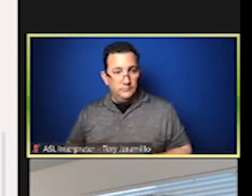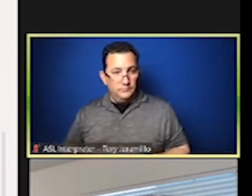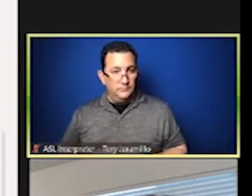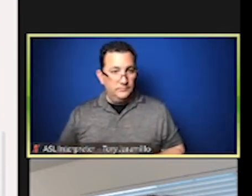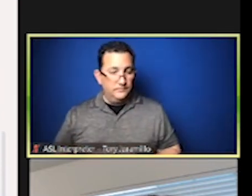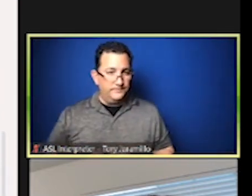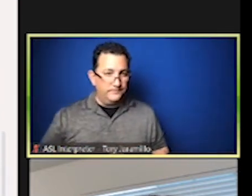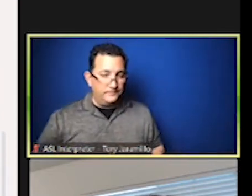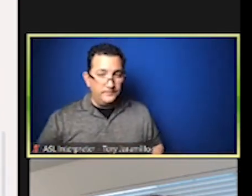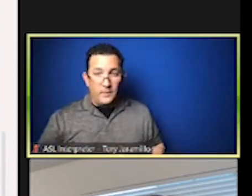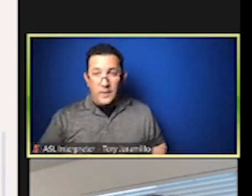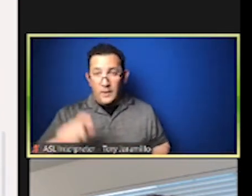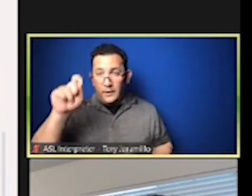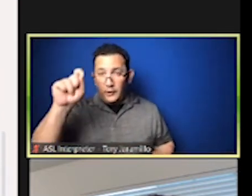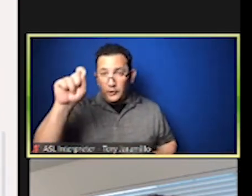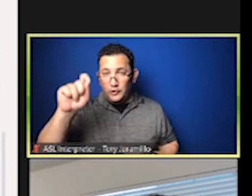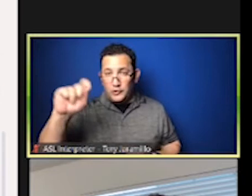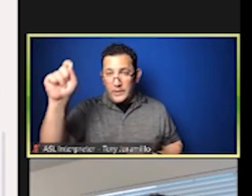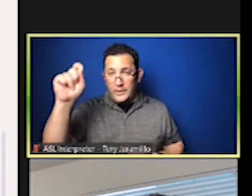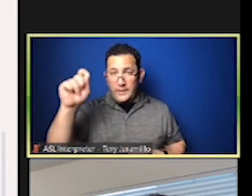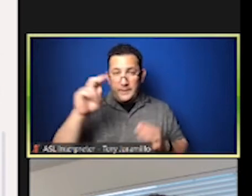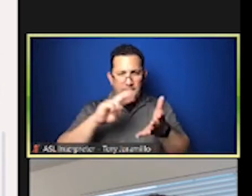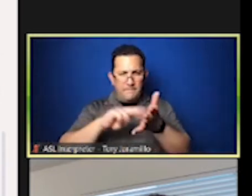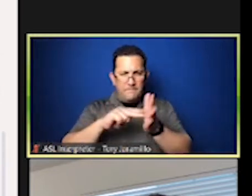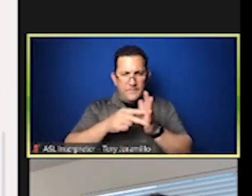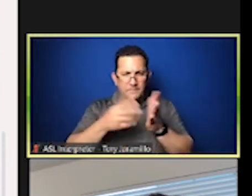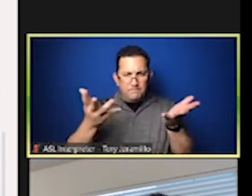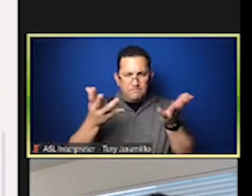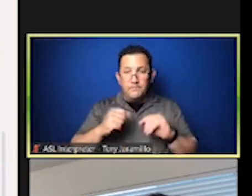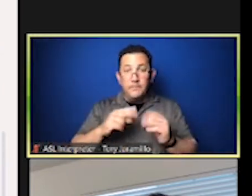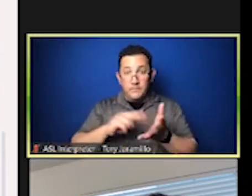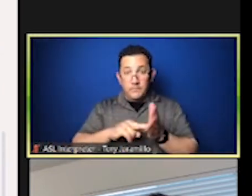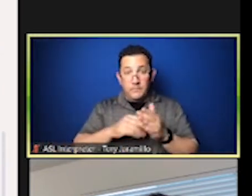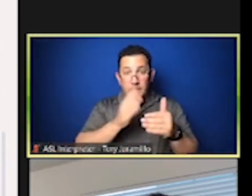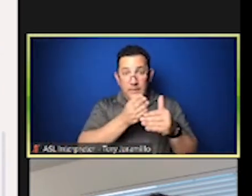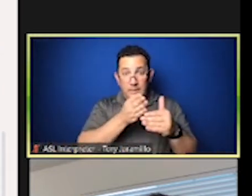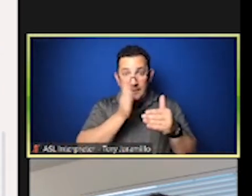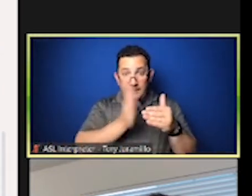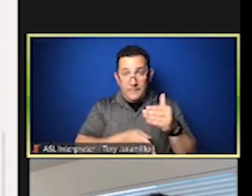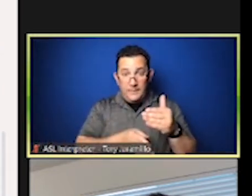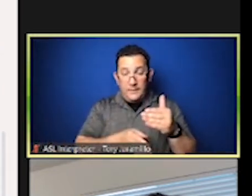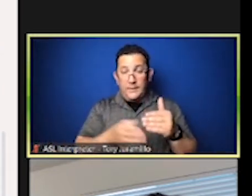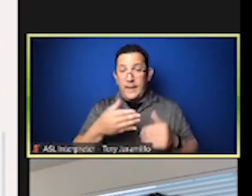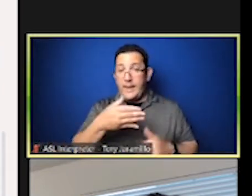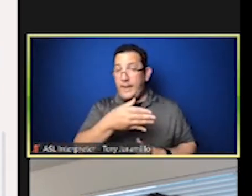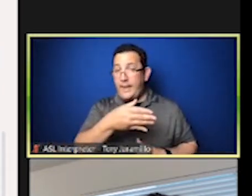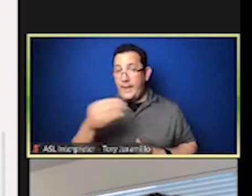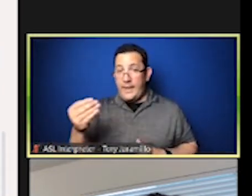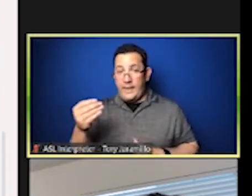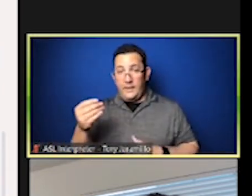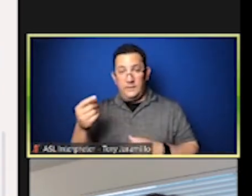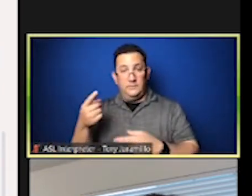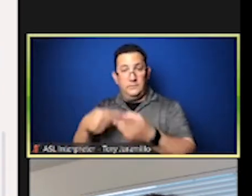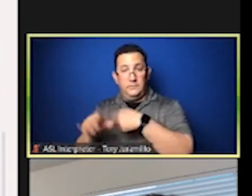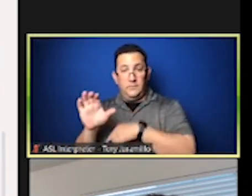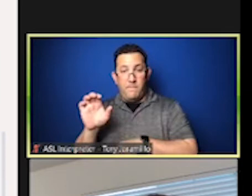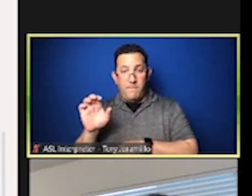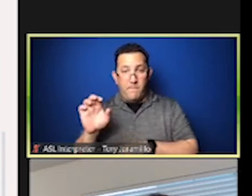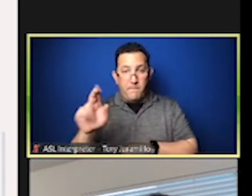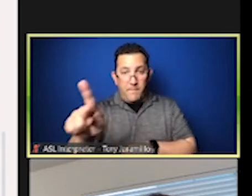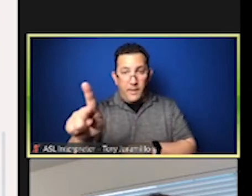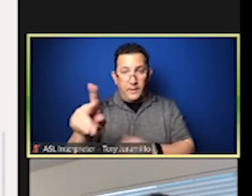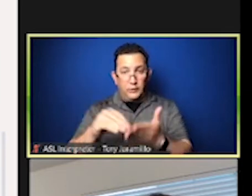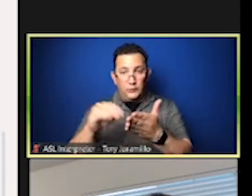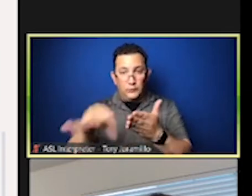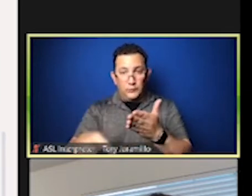And the check mark means that they have been completed and returned. And once